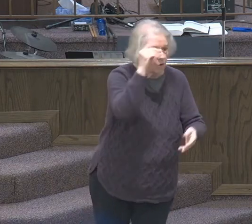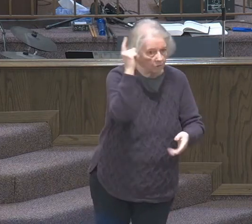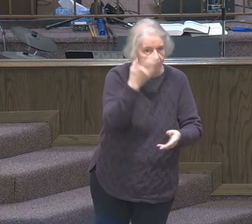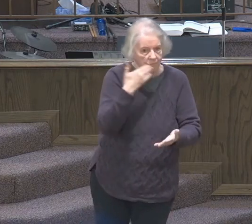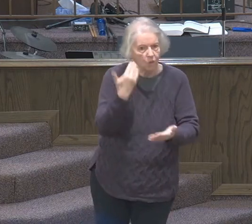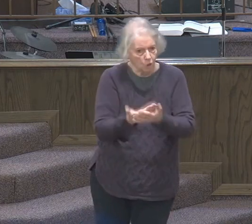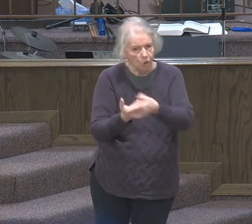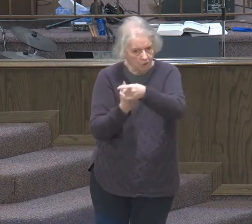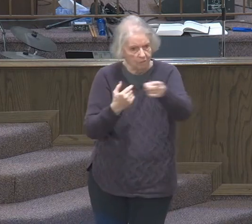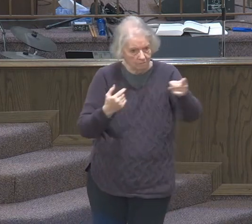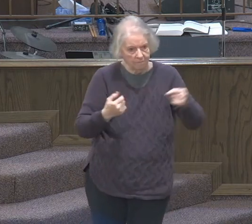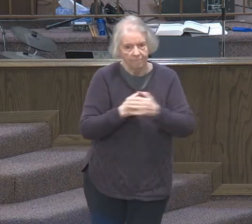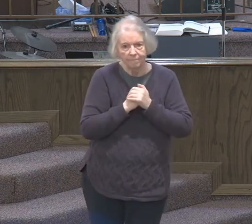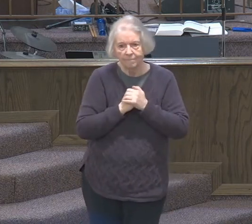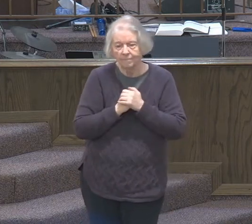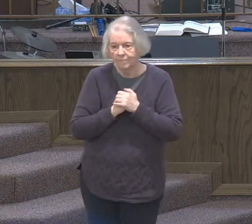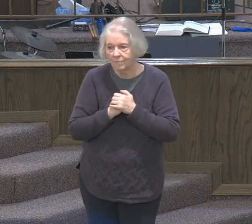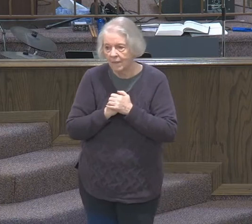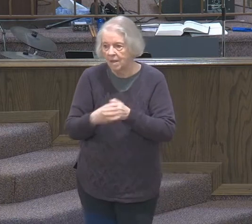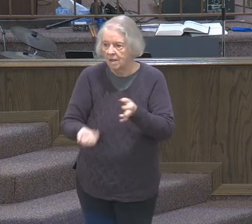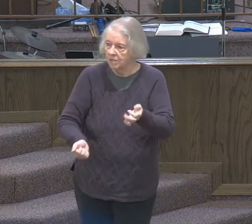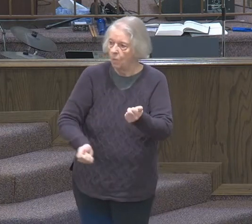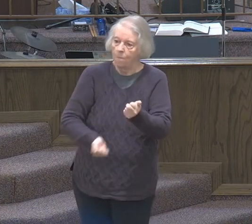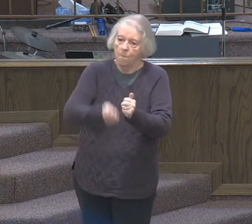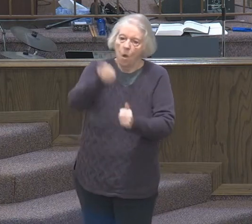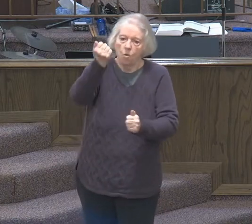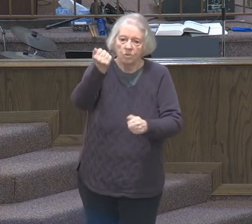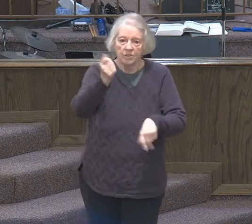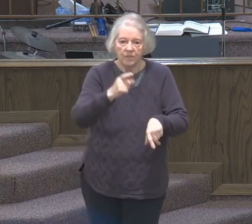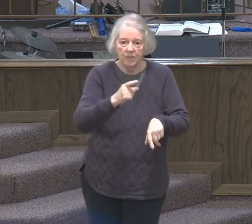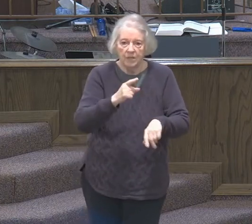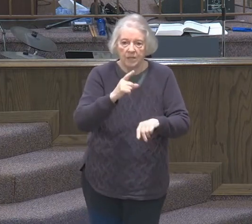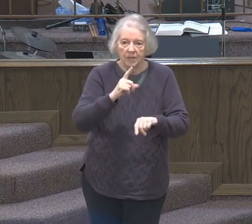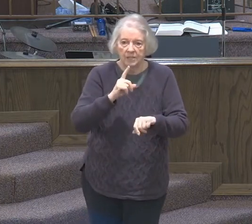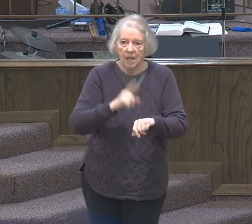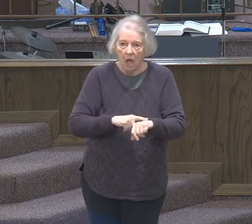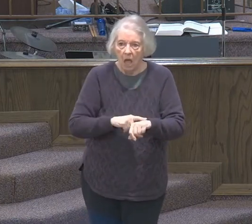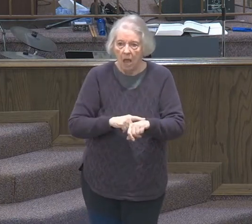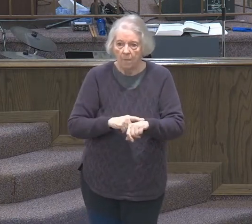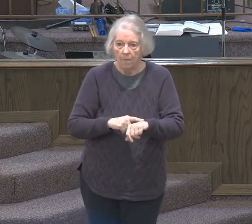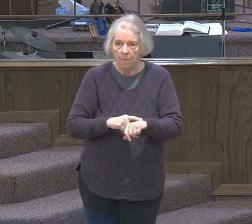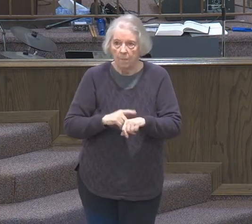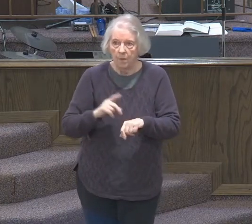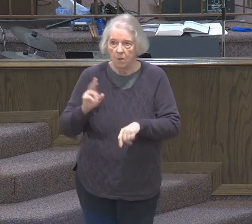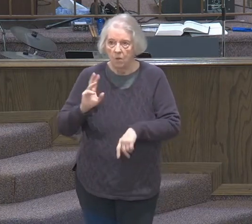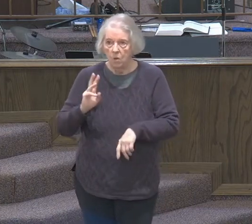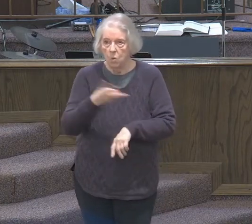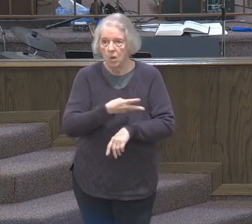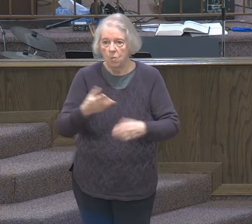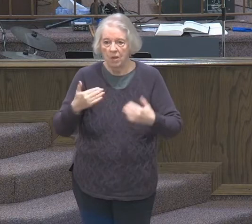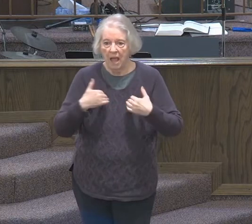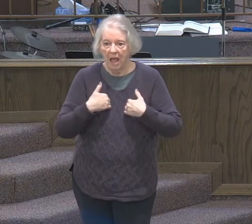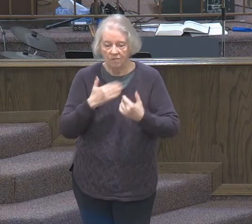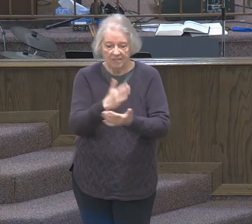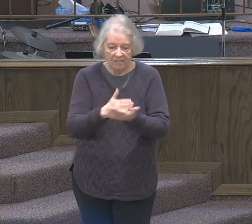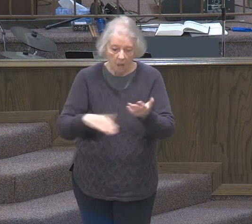But I think most of them would refer to in some way, or they would contain some form